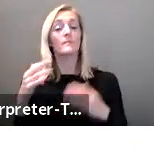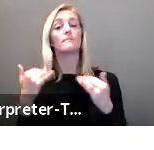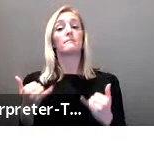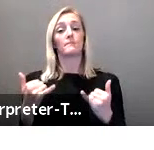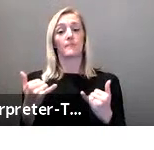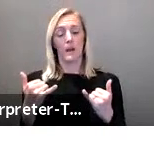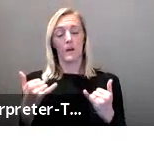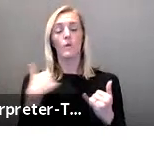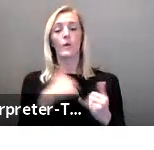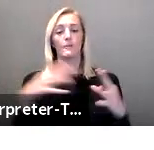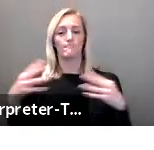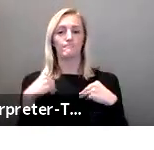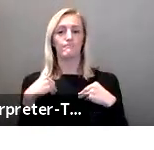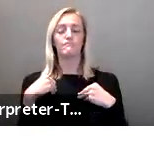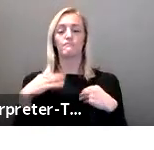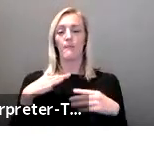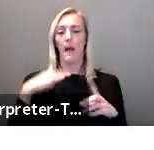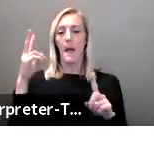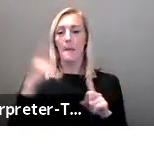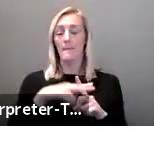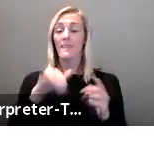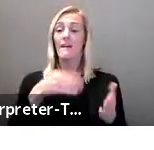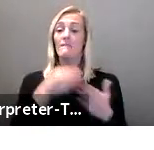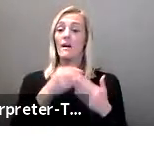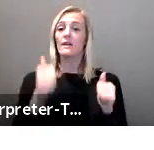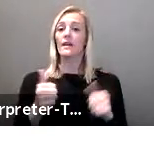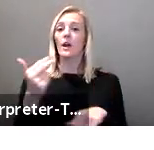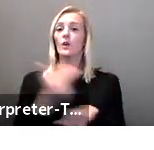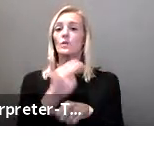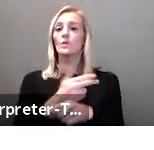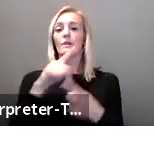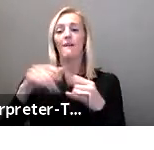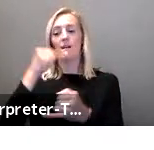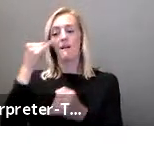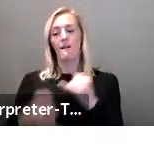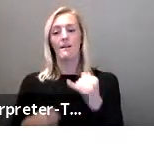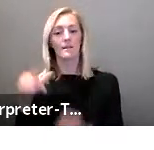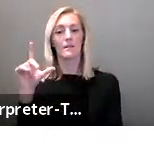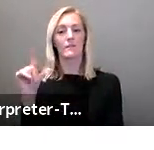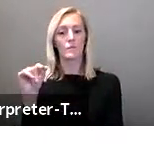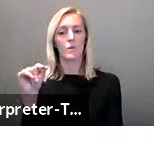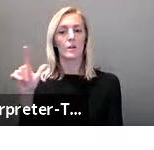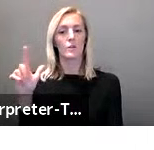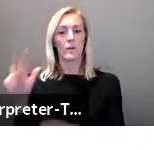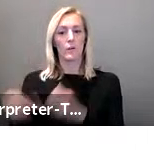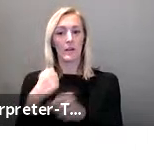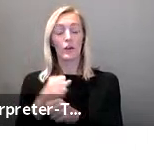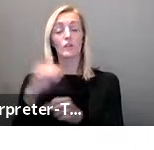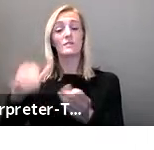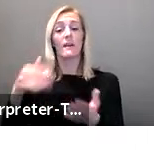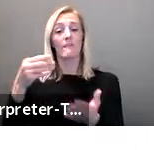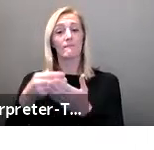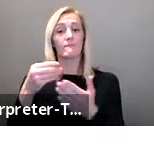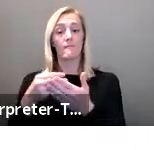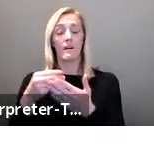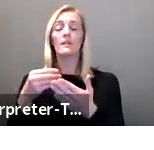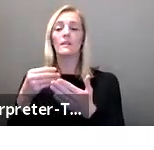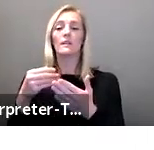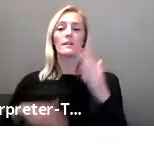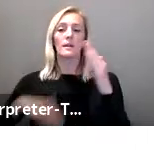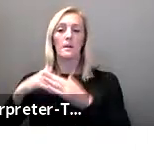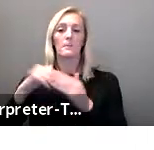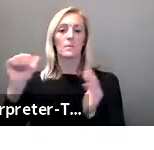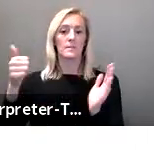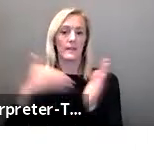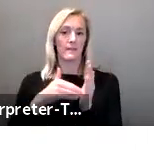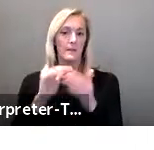the year, and the funds can be used through the end of 2023. And the funding is up to $10,000.